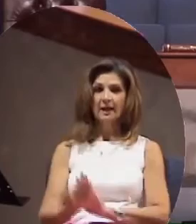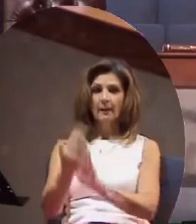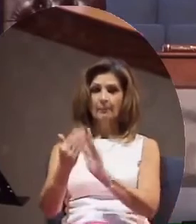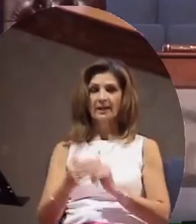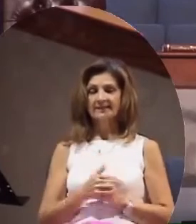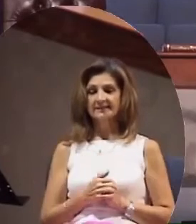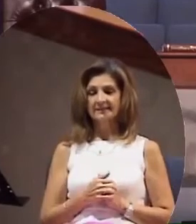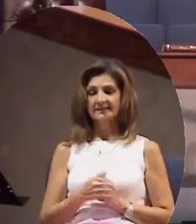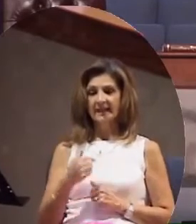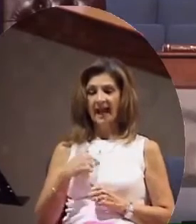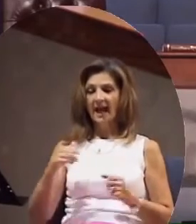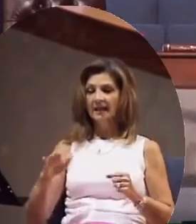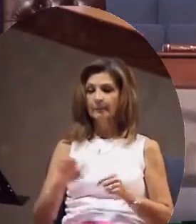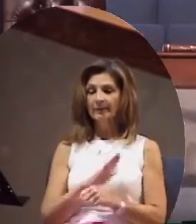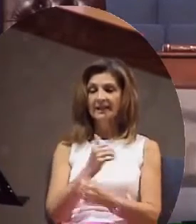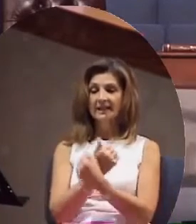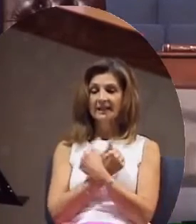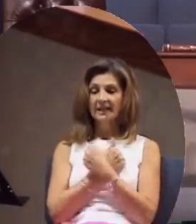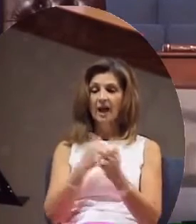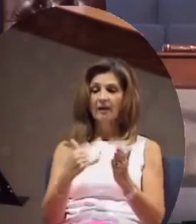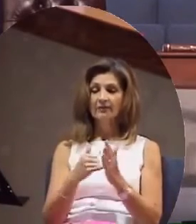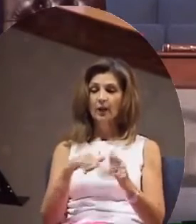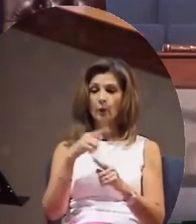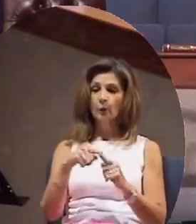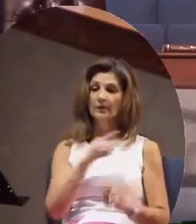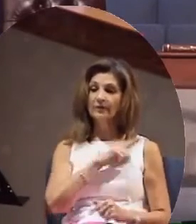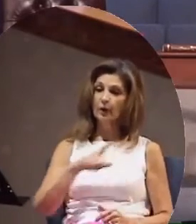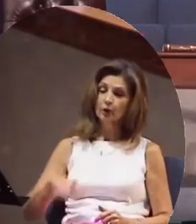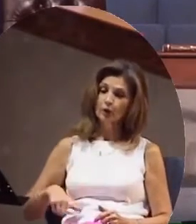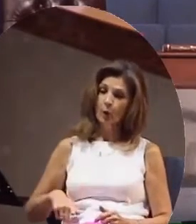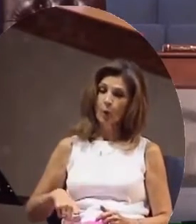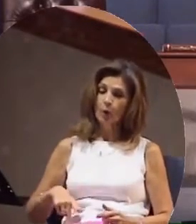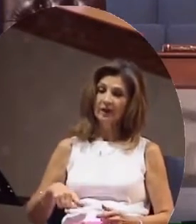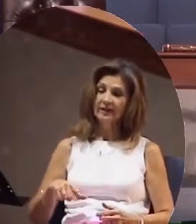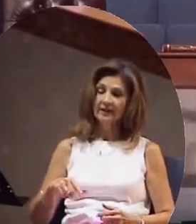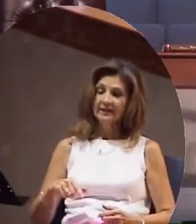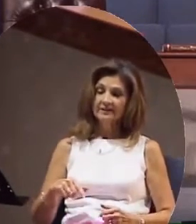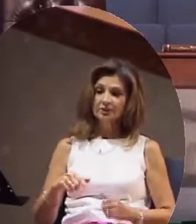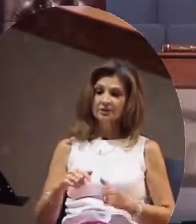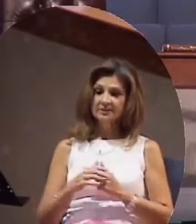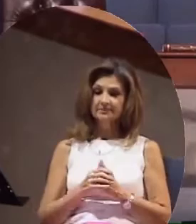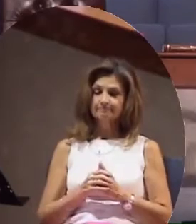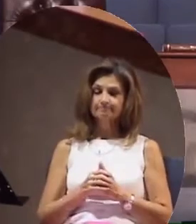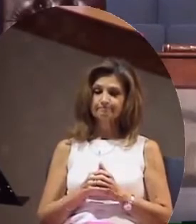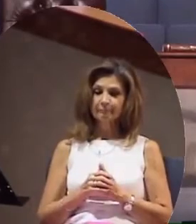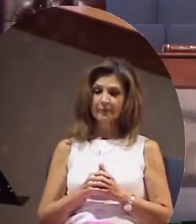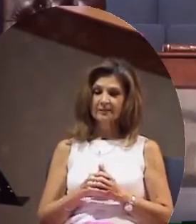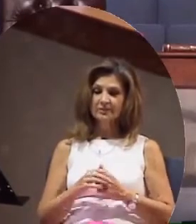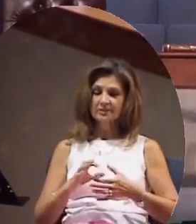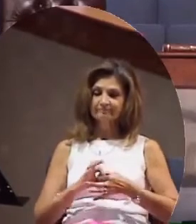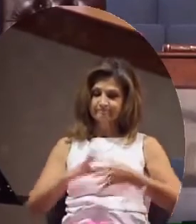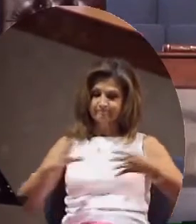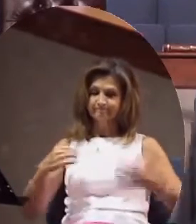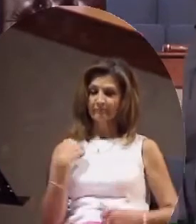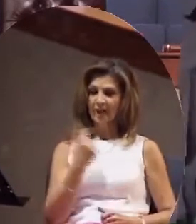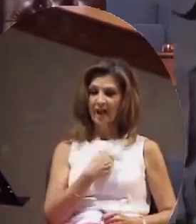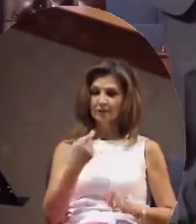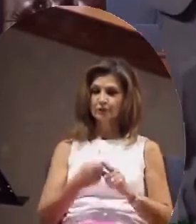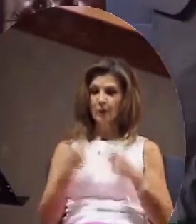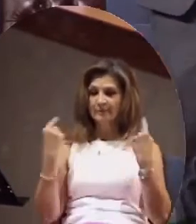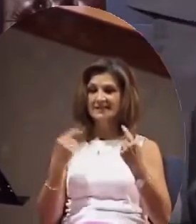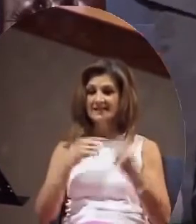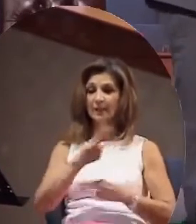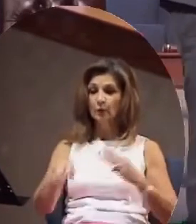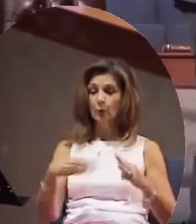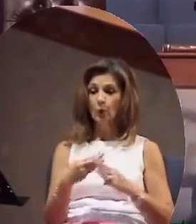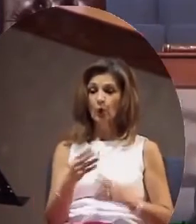I absolutely love it when the Lord just kind of unplugs us from this sin-cursed world and plugs us